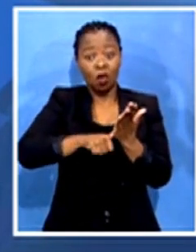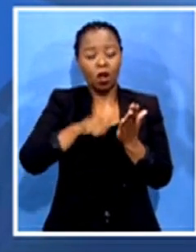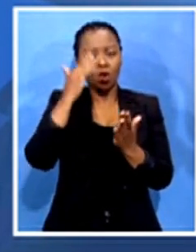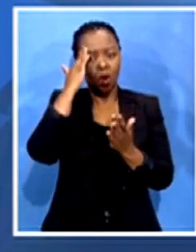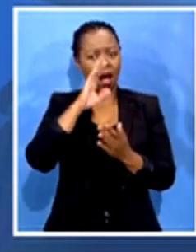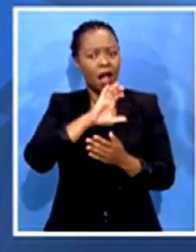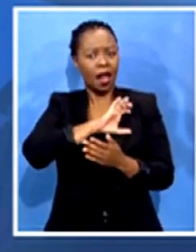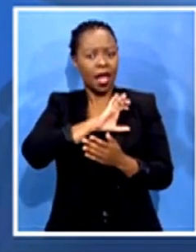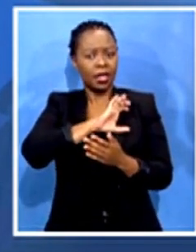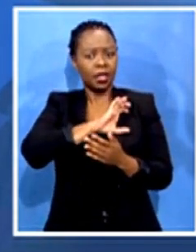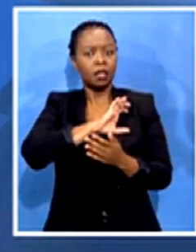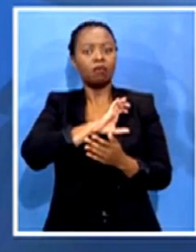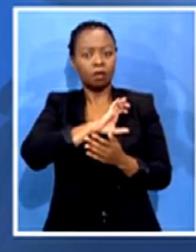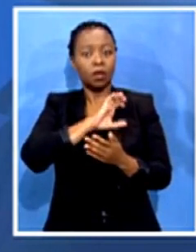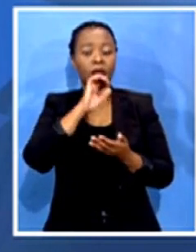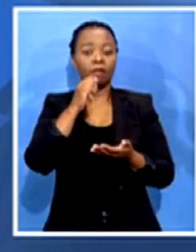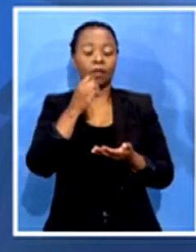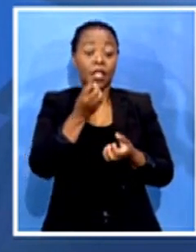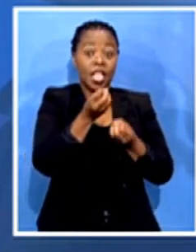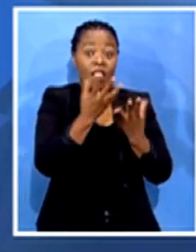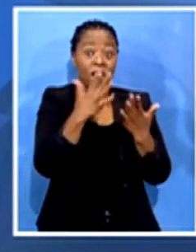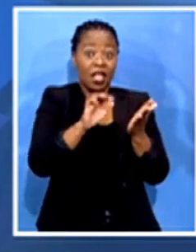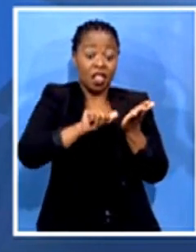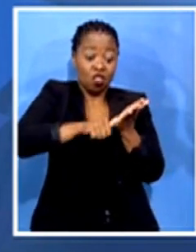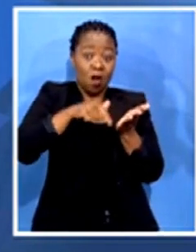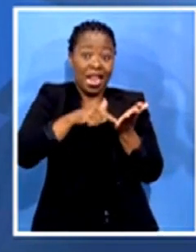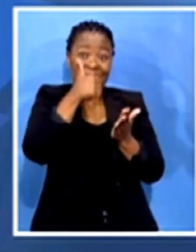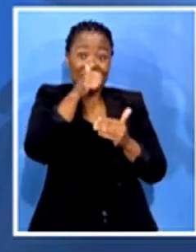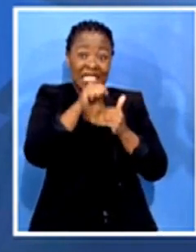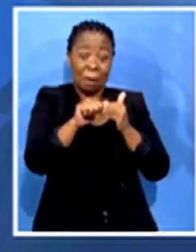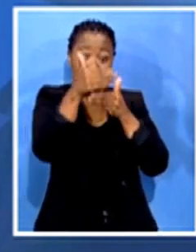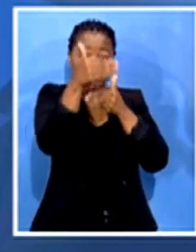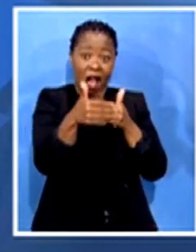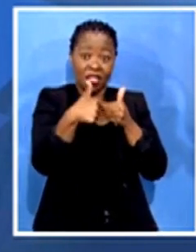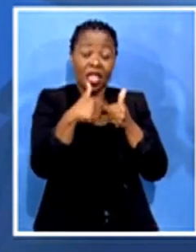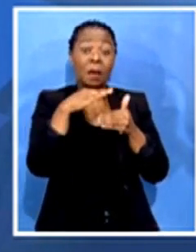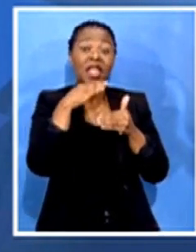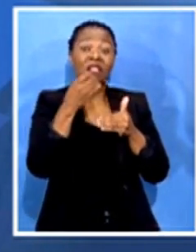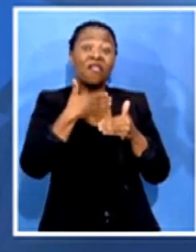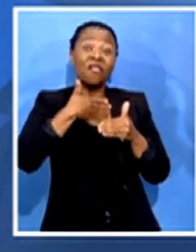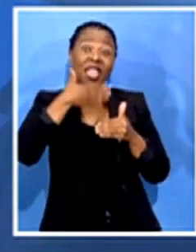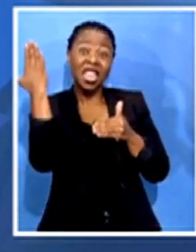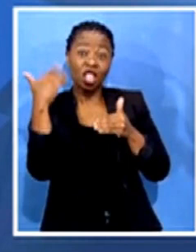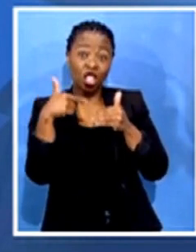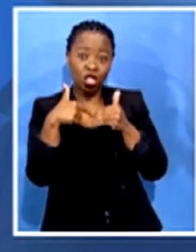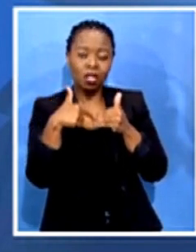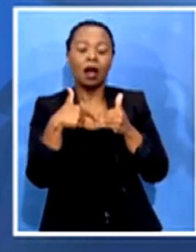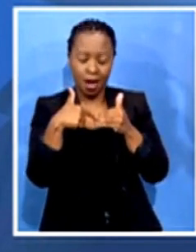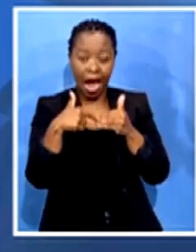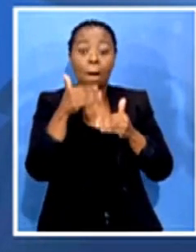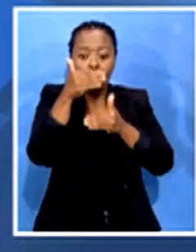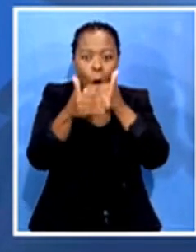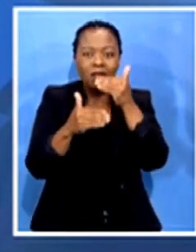for 6 months, it therefore means that if it lapses, you therefore need to start the process again and reapply because